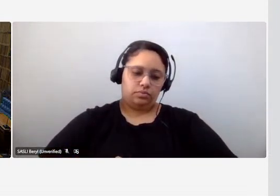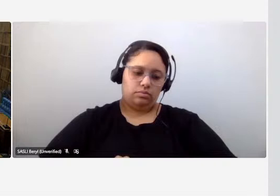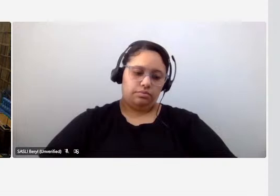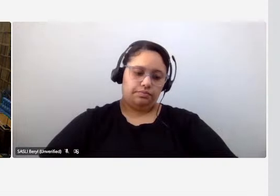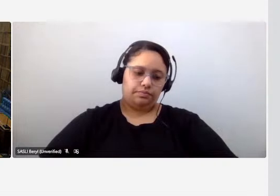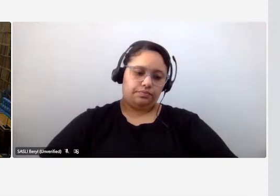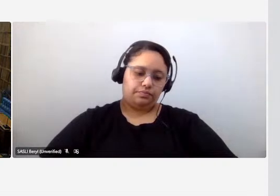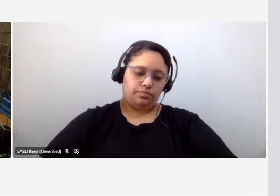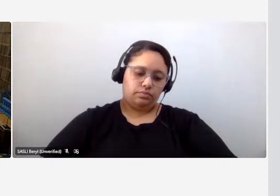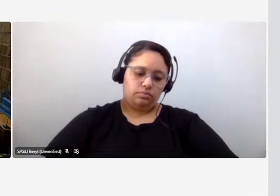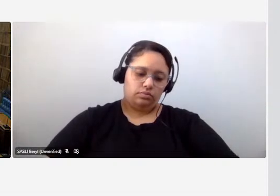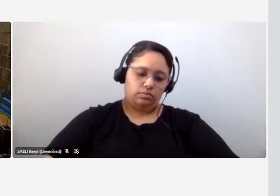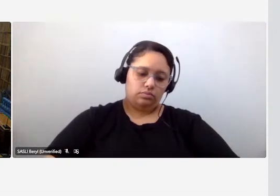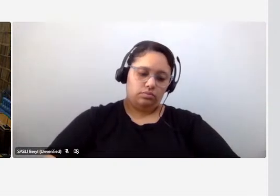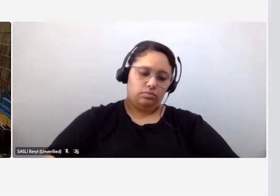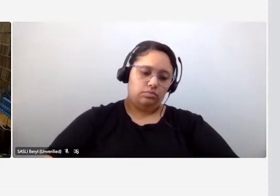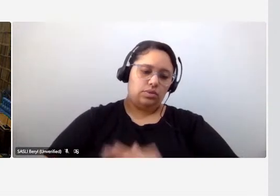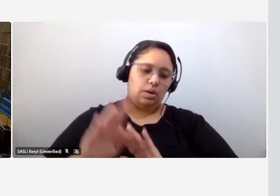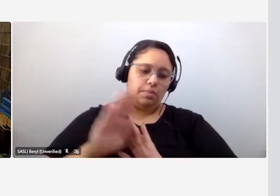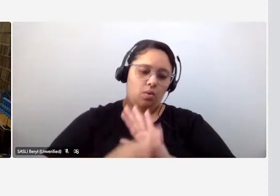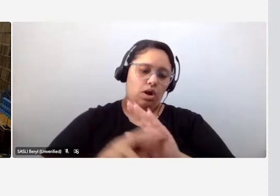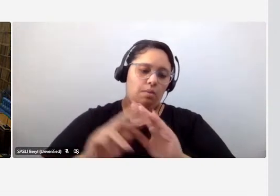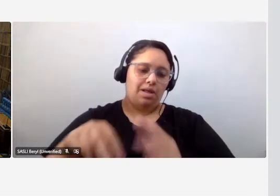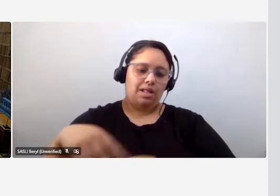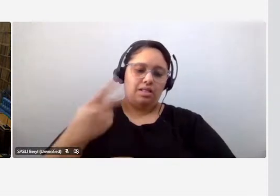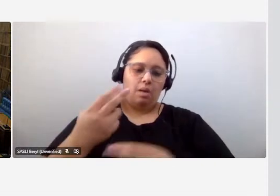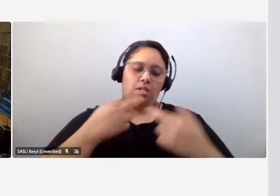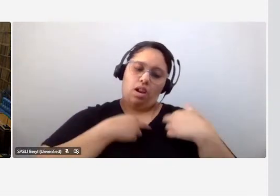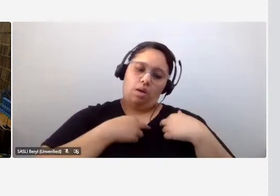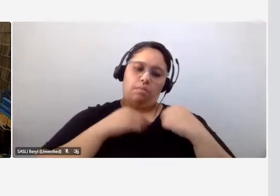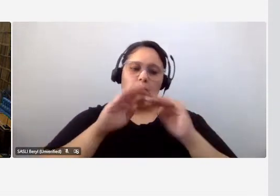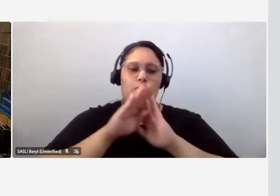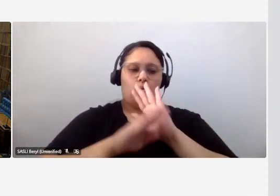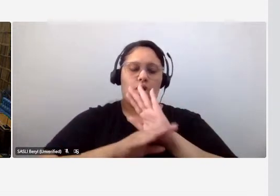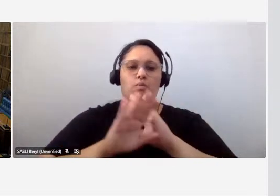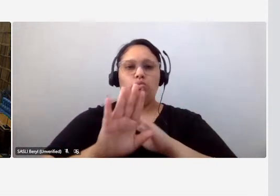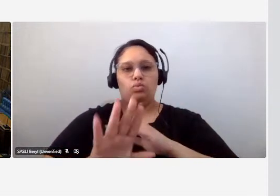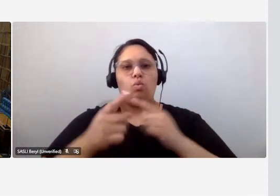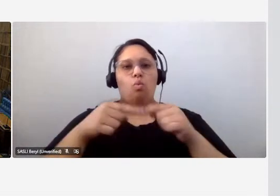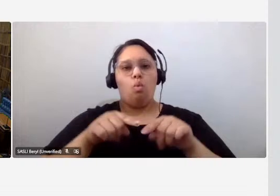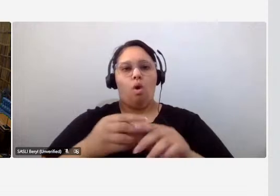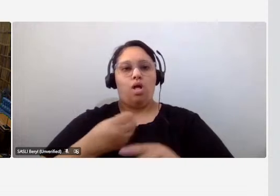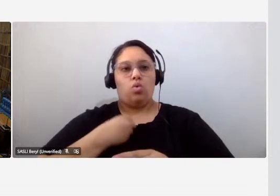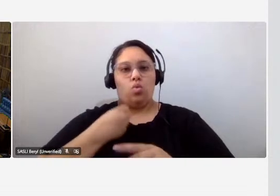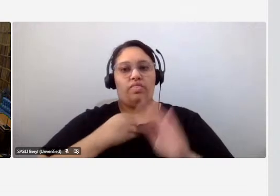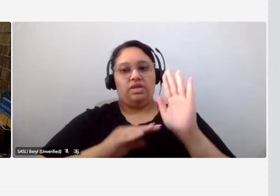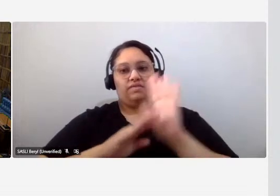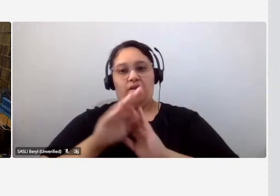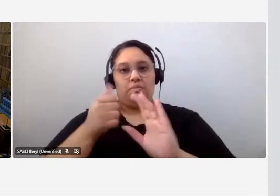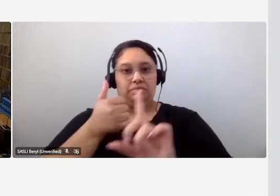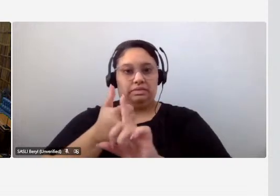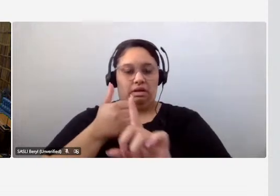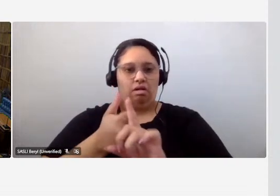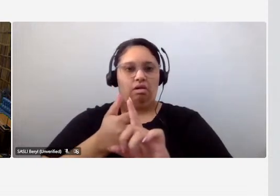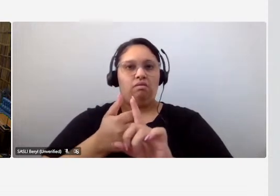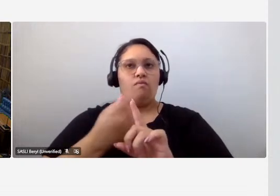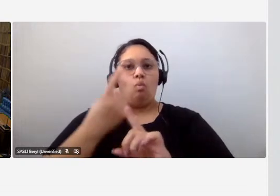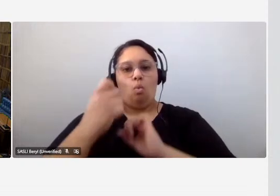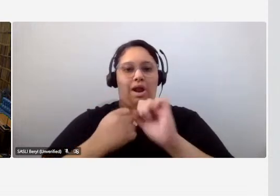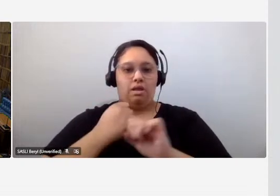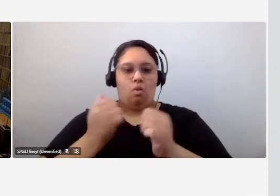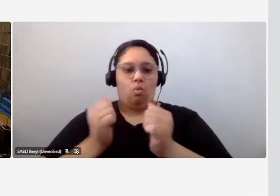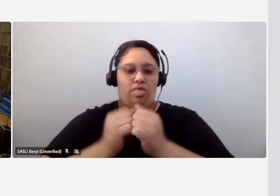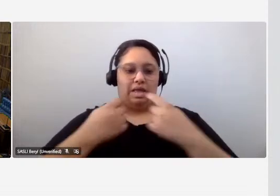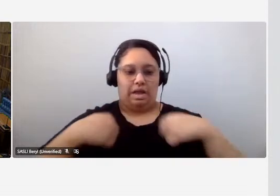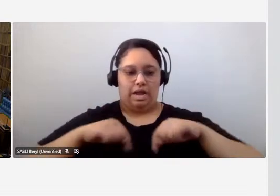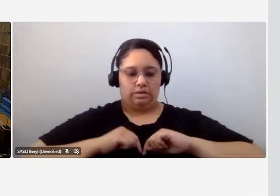doing this, the program is a double duty program. And so while the young people are developing themselves in this 1 year with us,